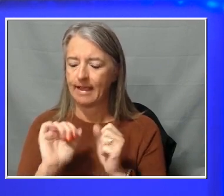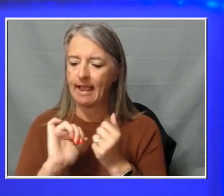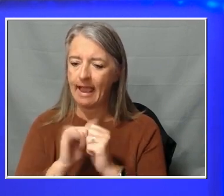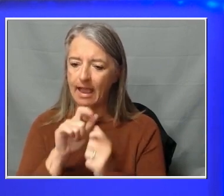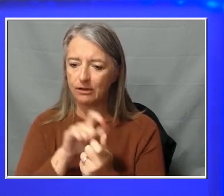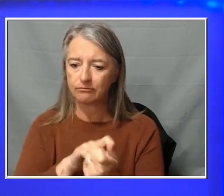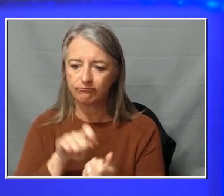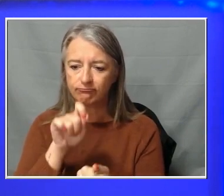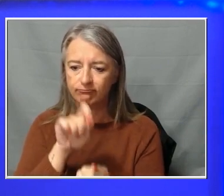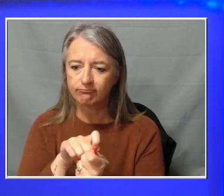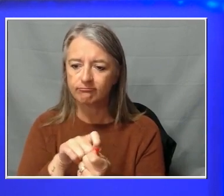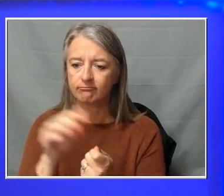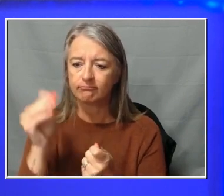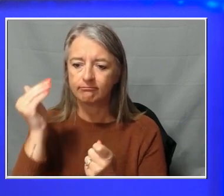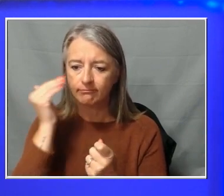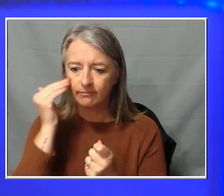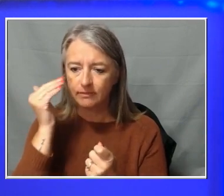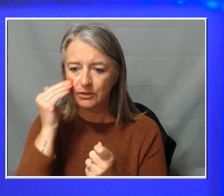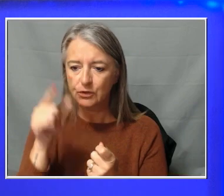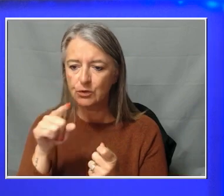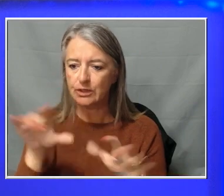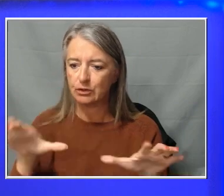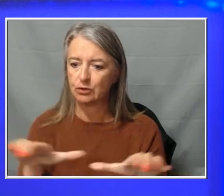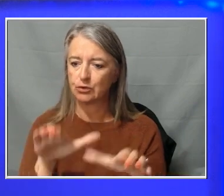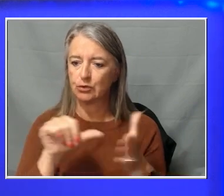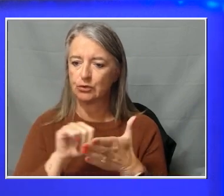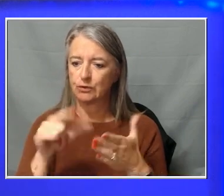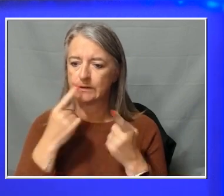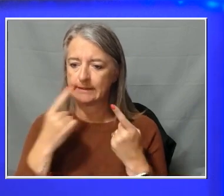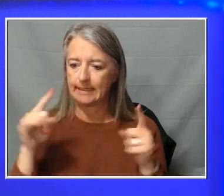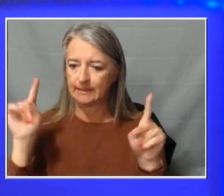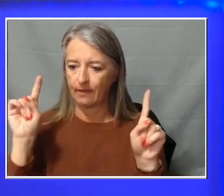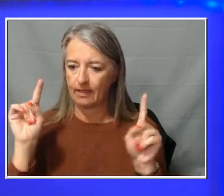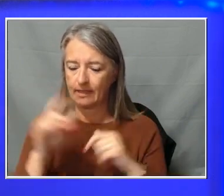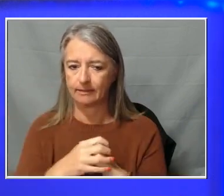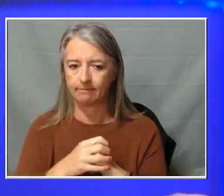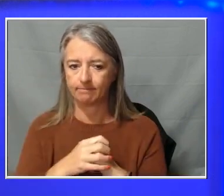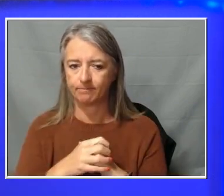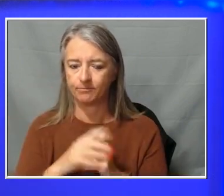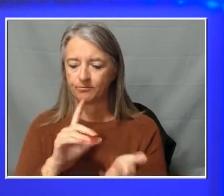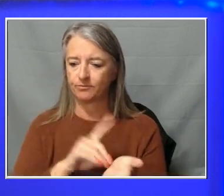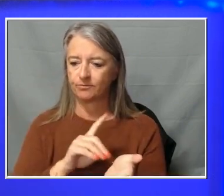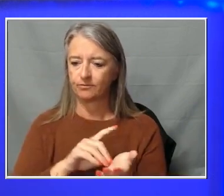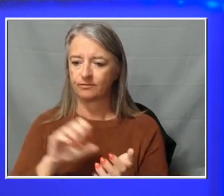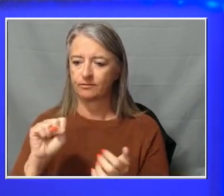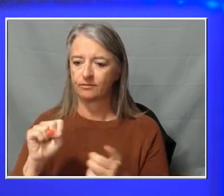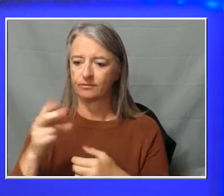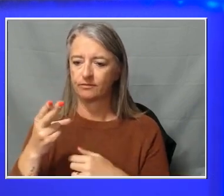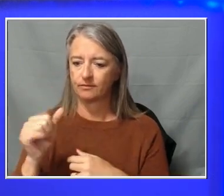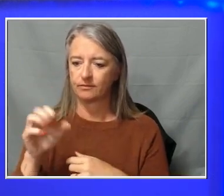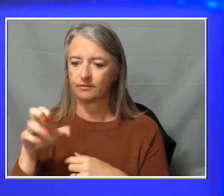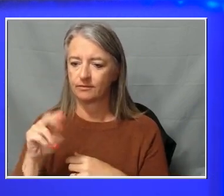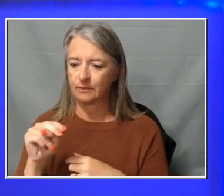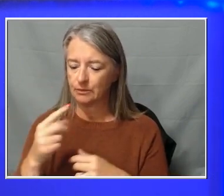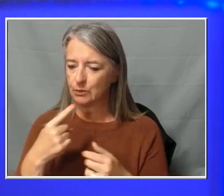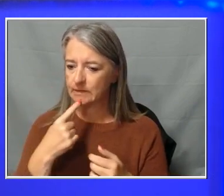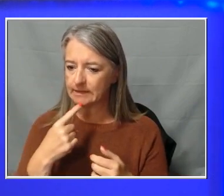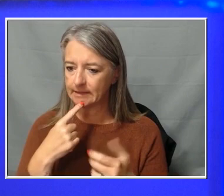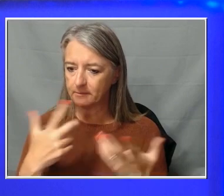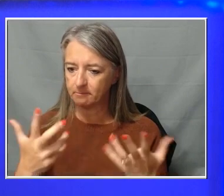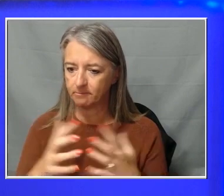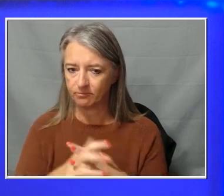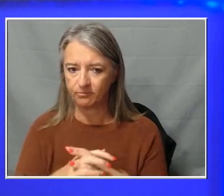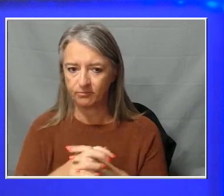you that you can do this successfully? And Dr. Jamou very matter-of-factly said,